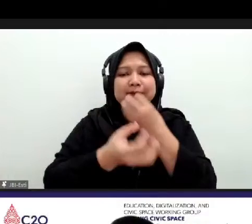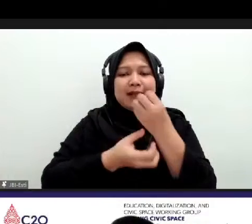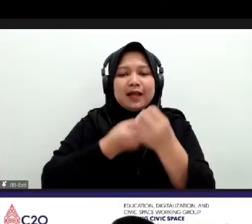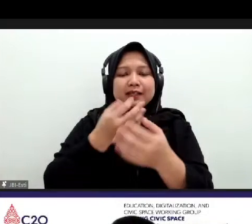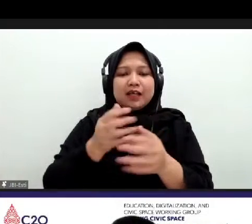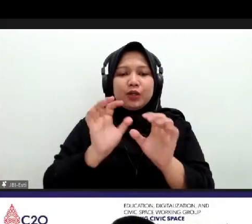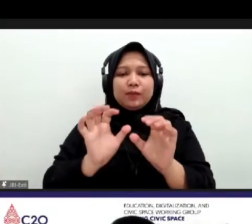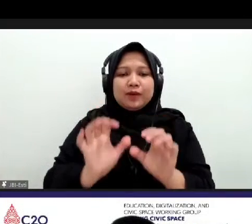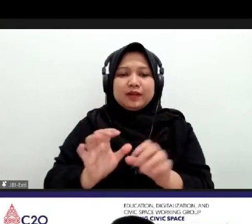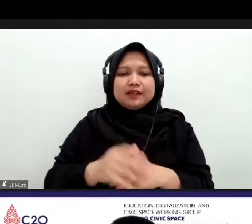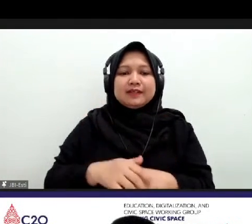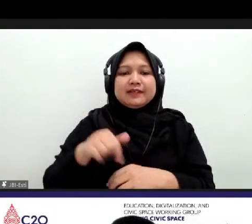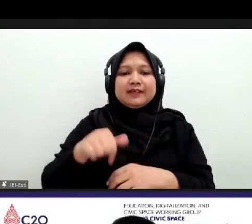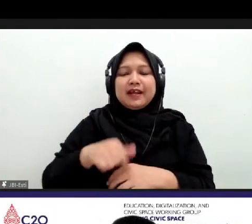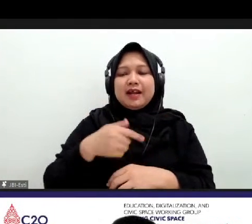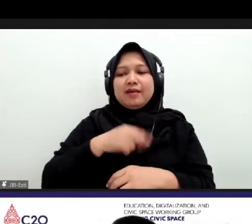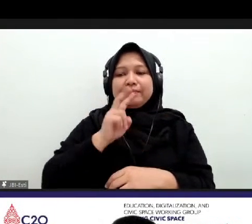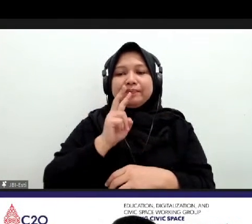for your